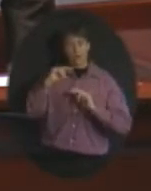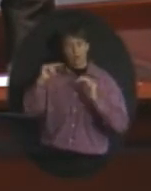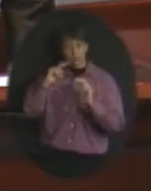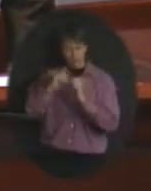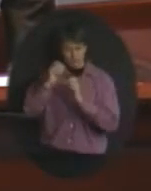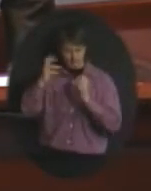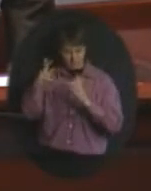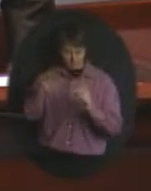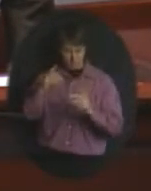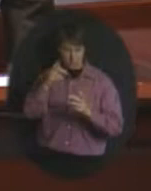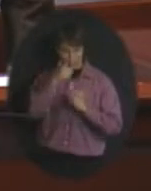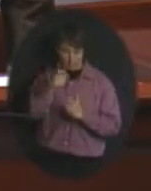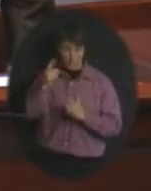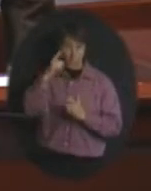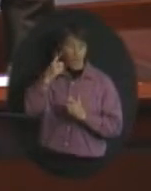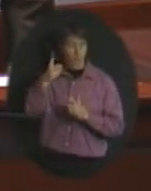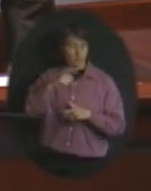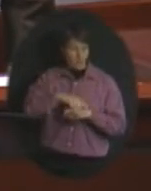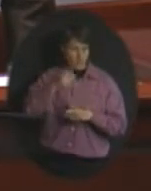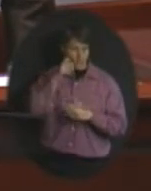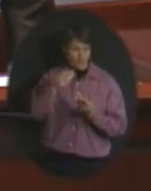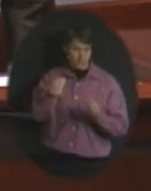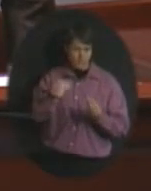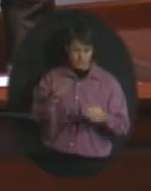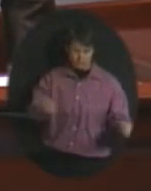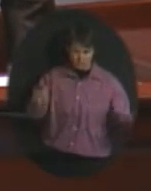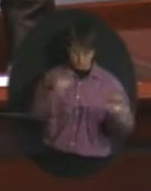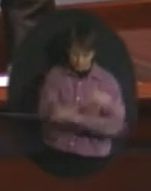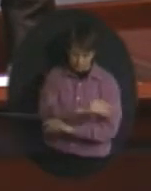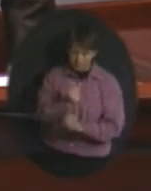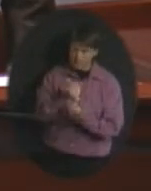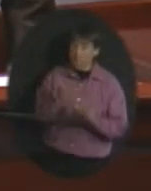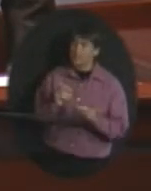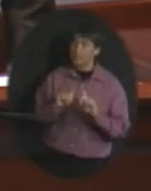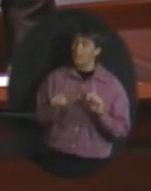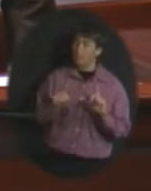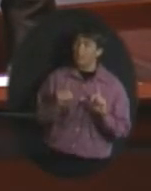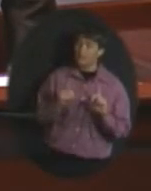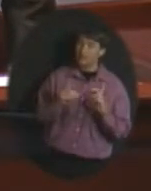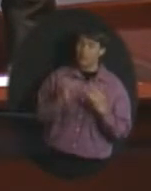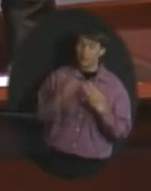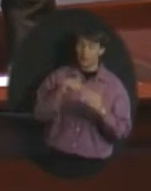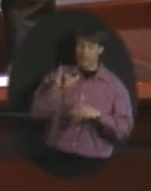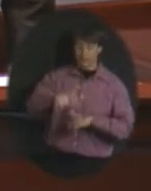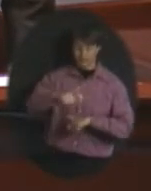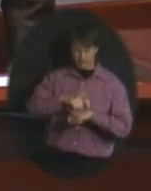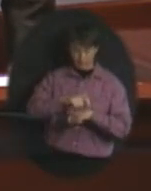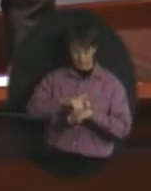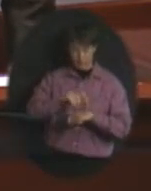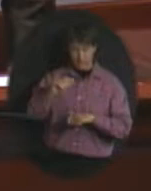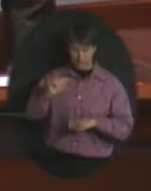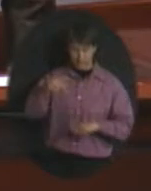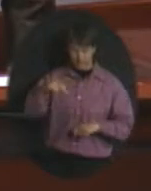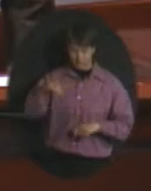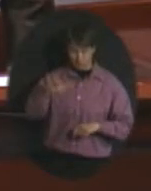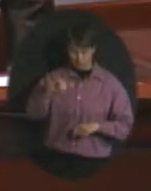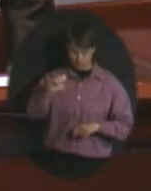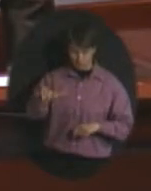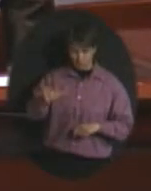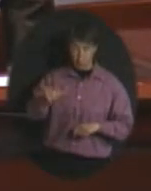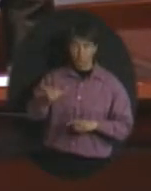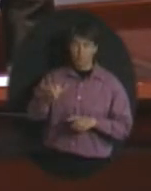interested, and at one time we thought there might be a land swap and so forth, just to remind you of that. And at that time, we had an appraisal done.